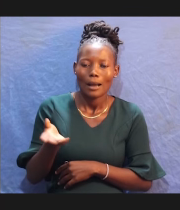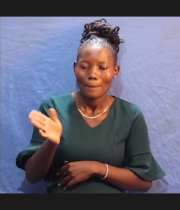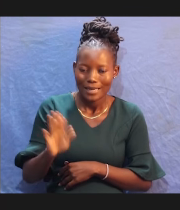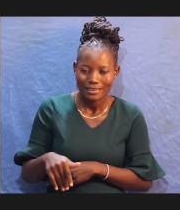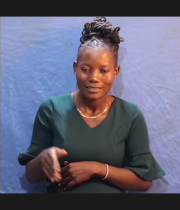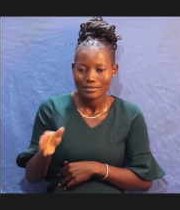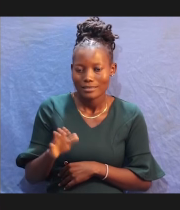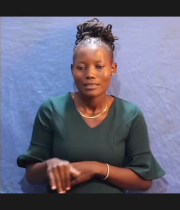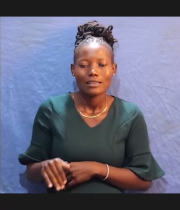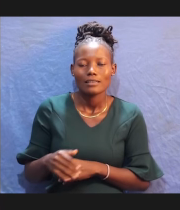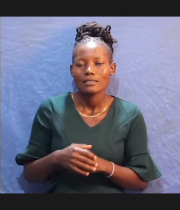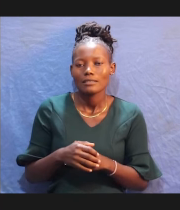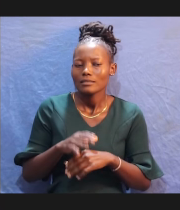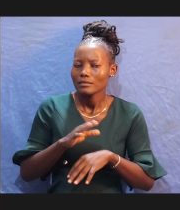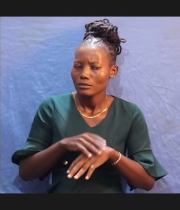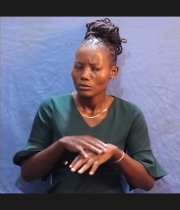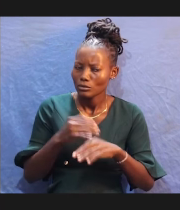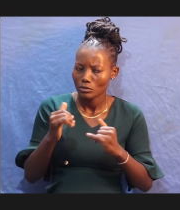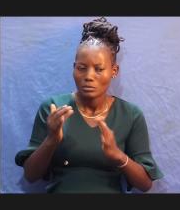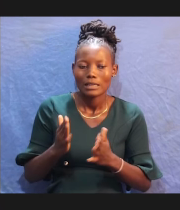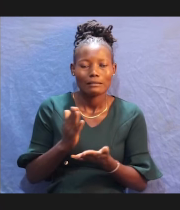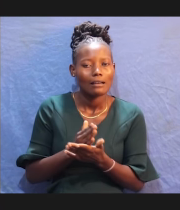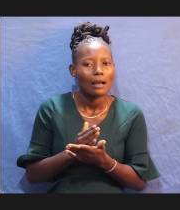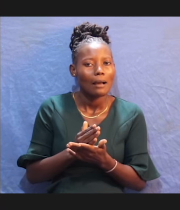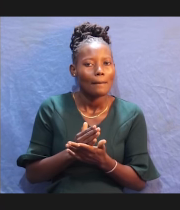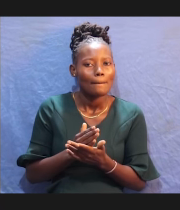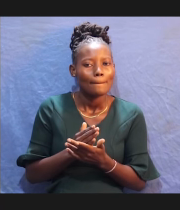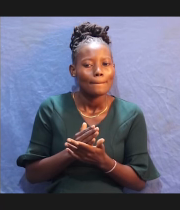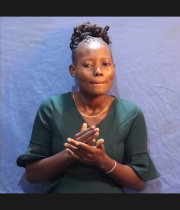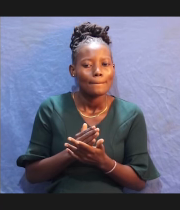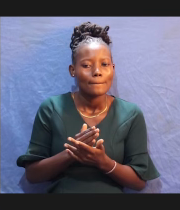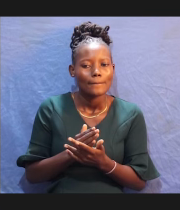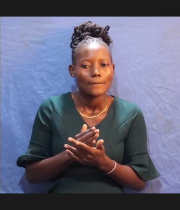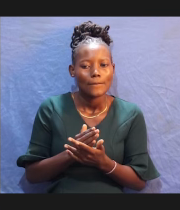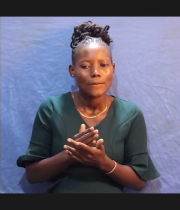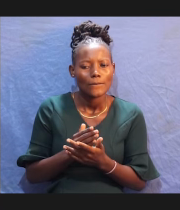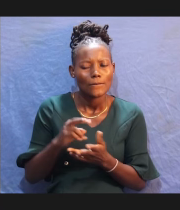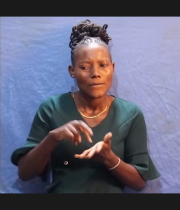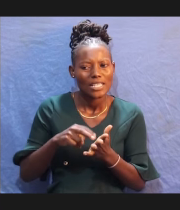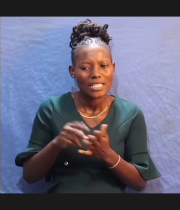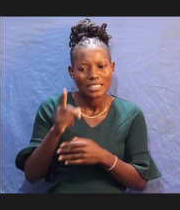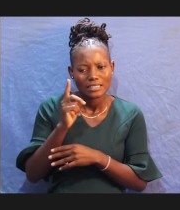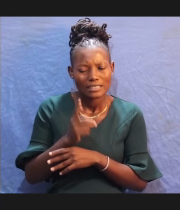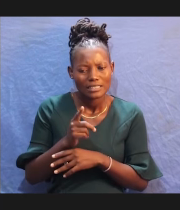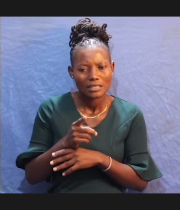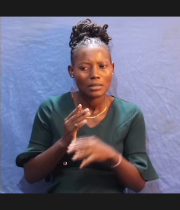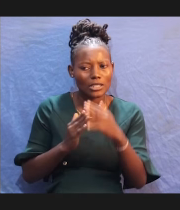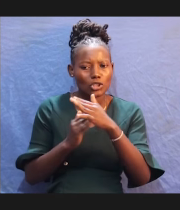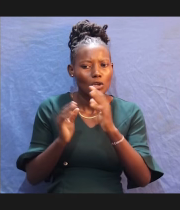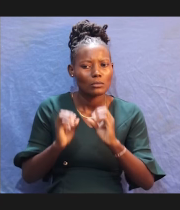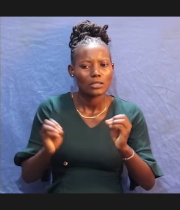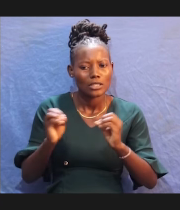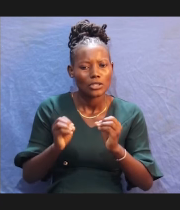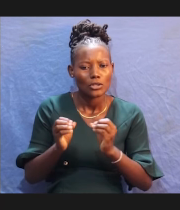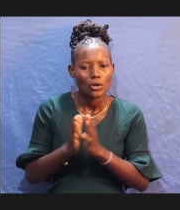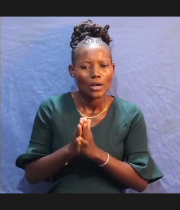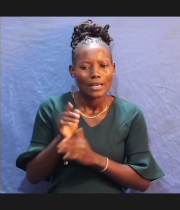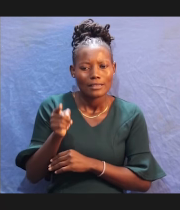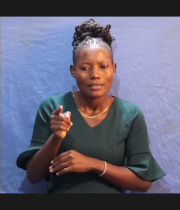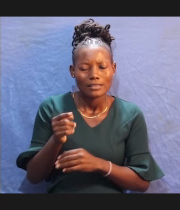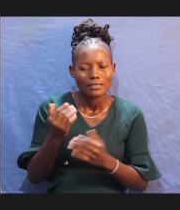to training. He's a very good player. So, I mean, the discipline is not really top notch. And this is a child who is between 8